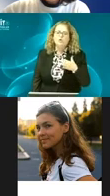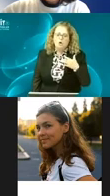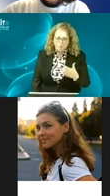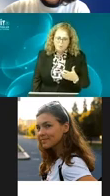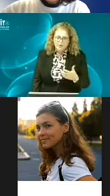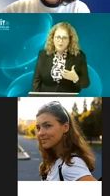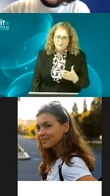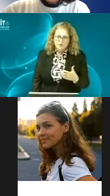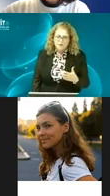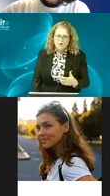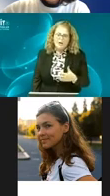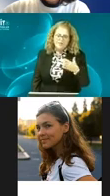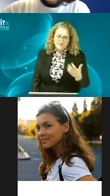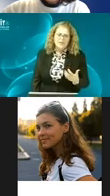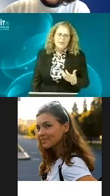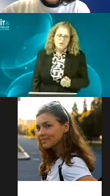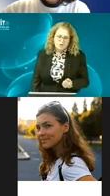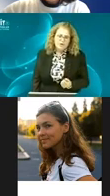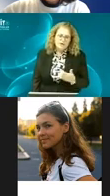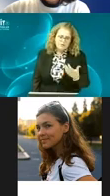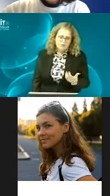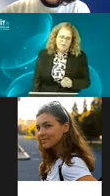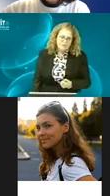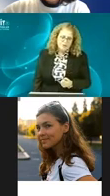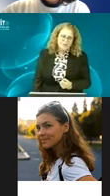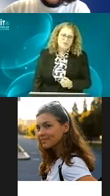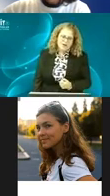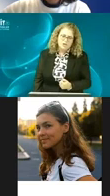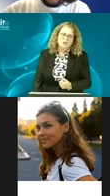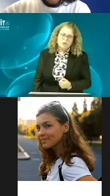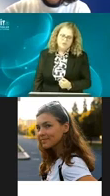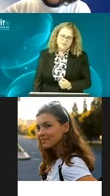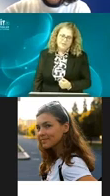to cooperate with the machine. And this is the story of human and machine